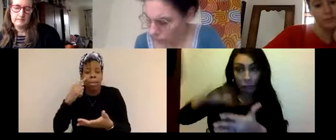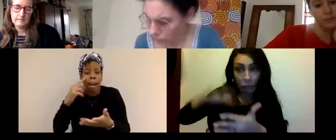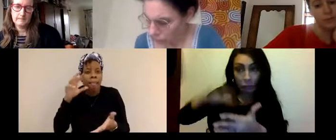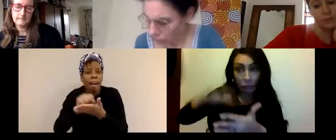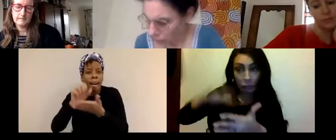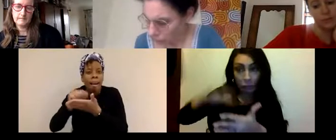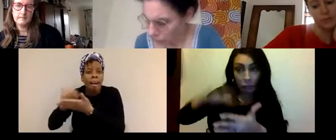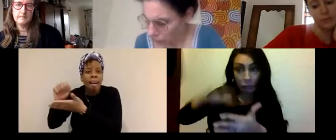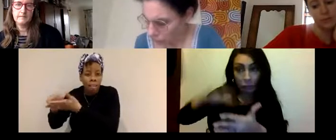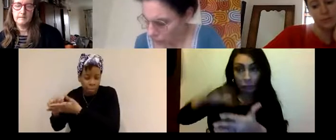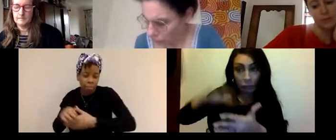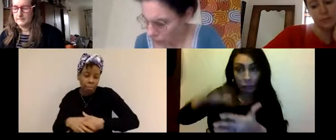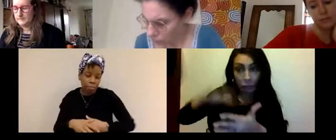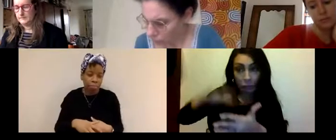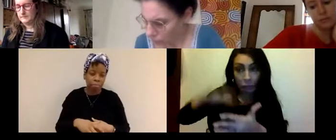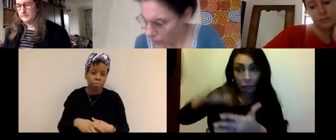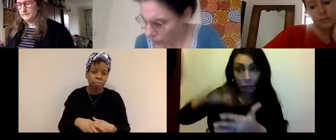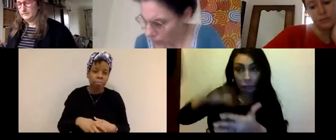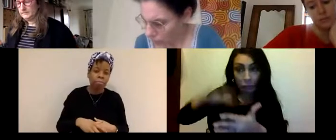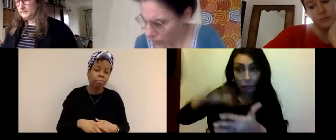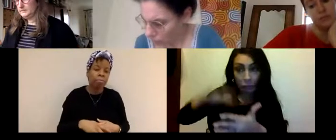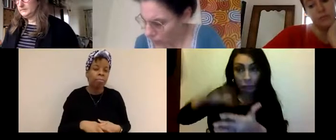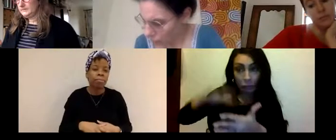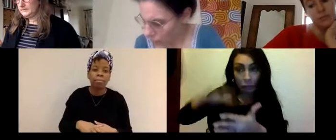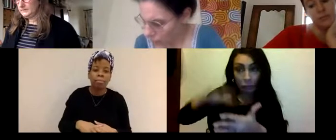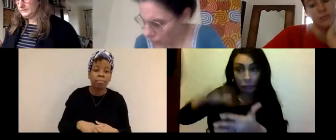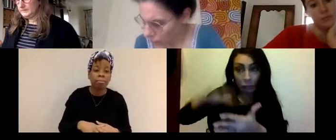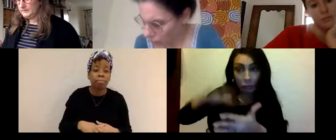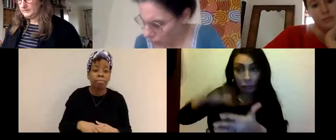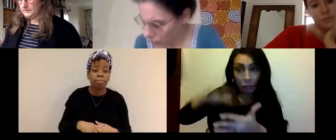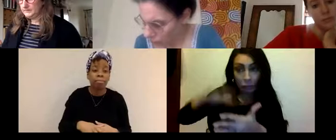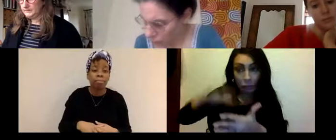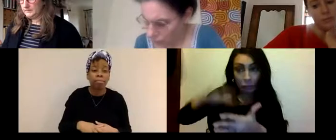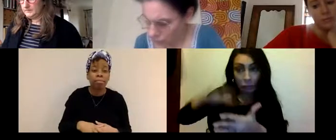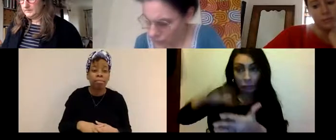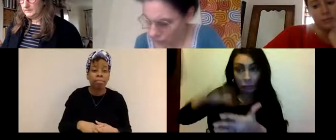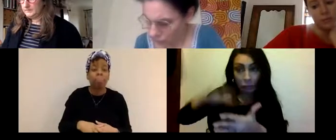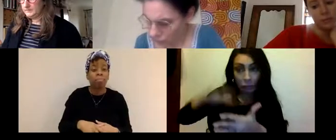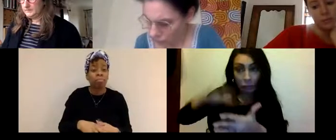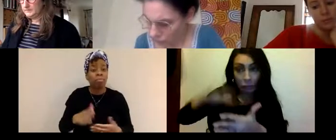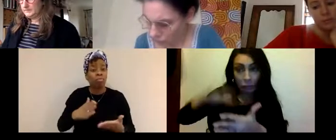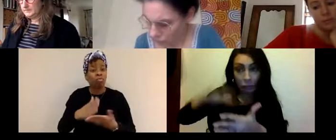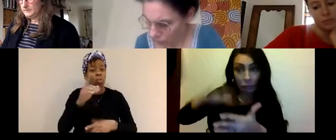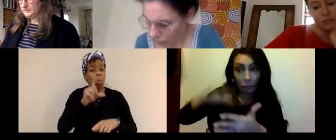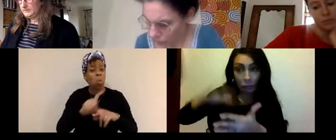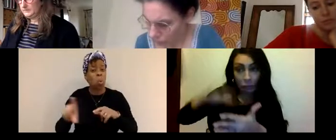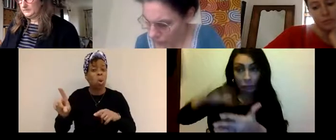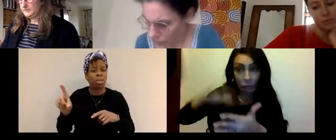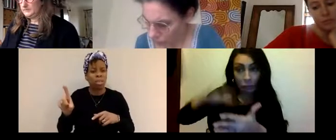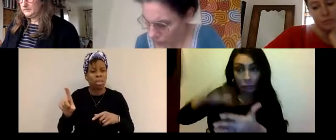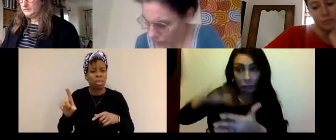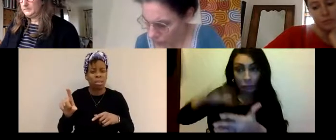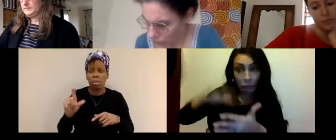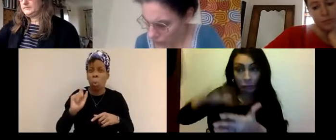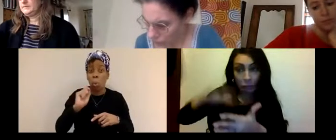And equally, there is this really fantastic opportunity that alongside the course, which will go at a kind of certain amount